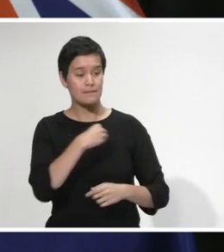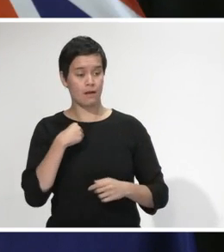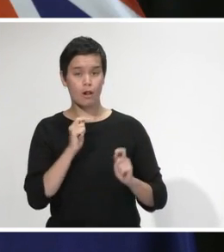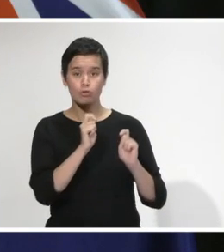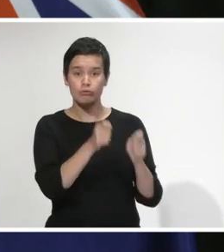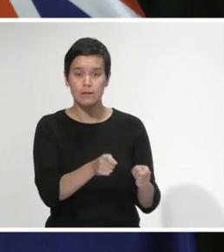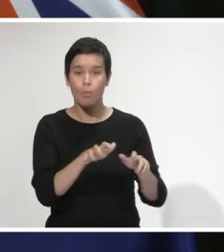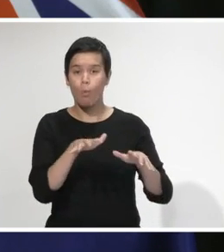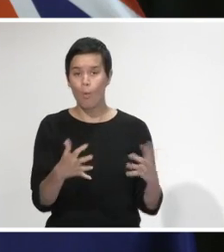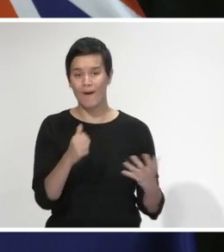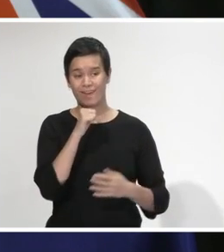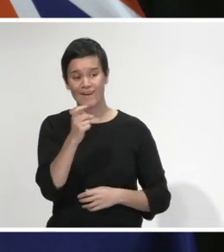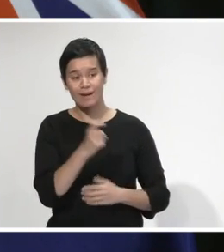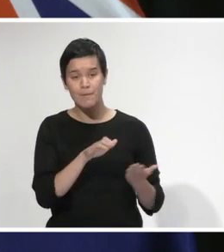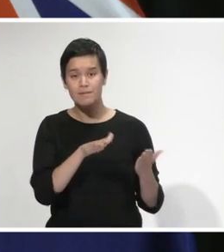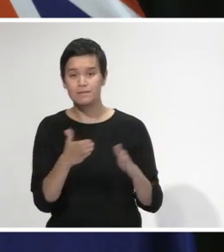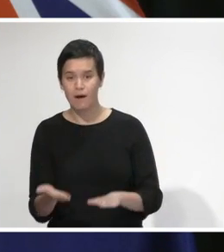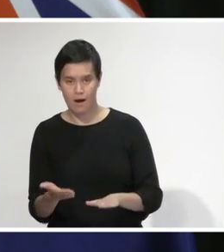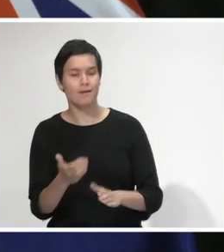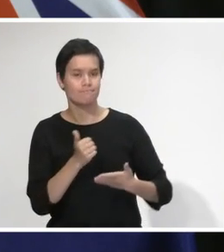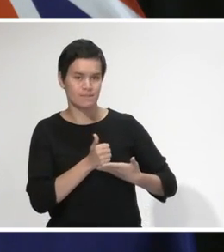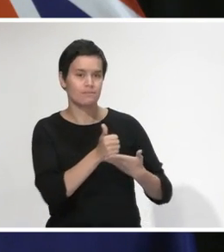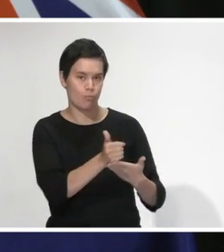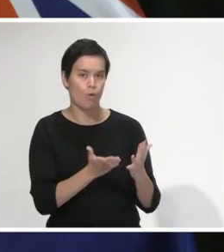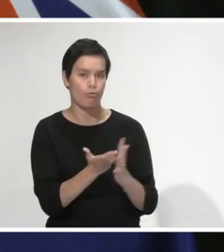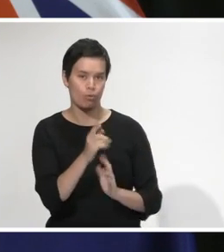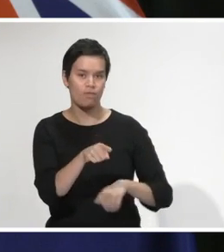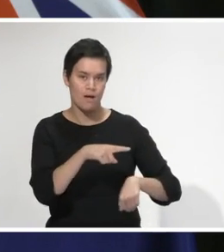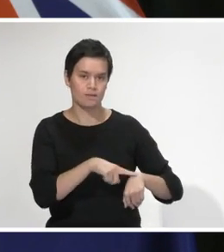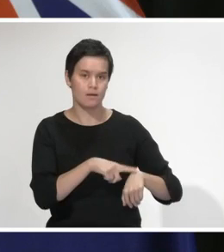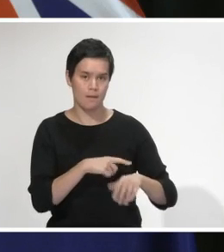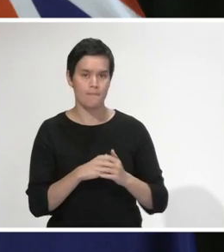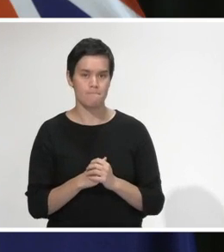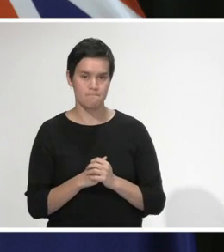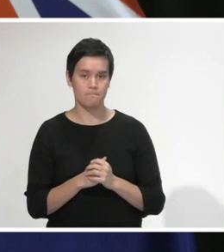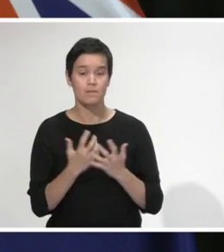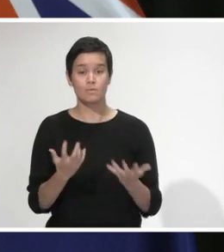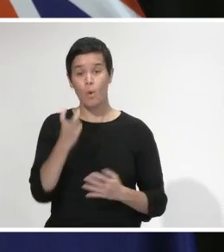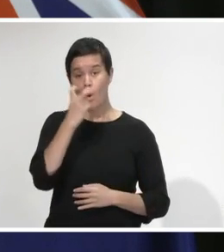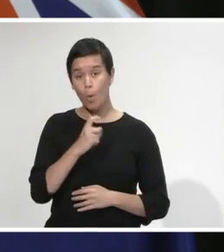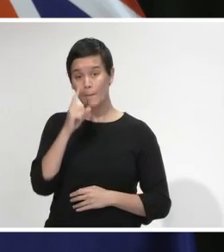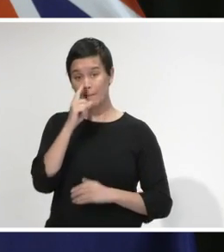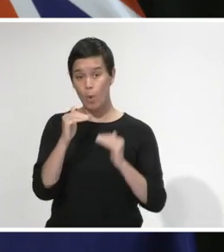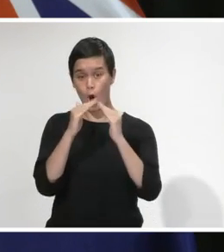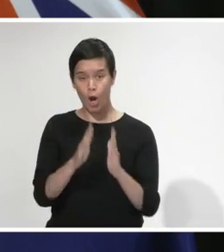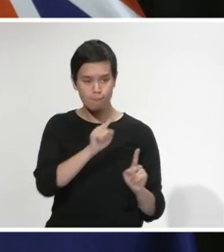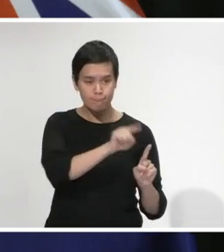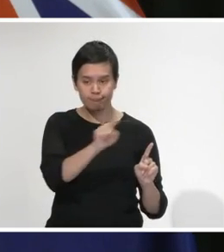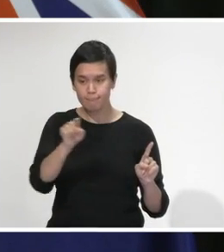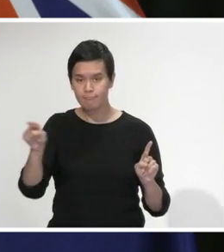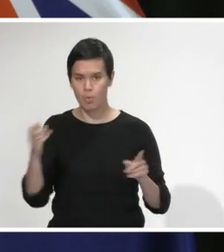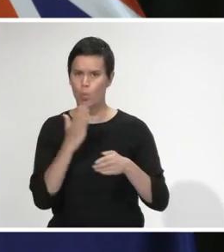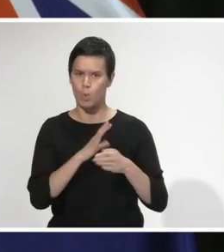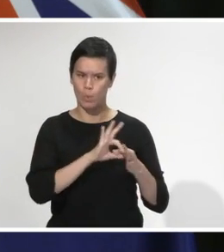some more general remarks about what we are doing and how we are working closely with the aged residential care sector, I just wanted to pass on